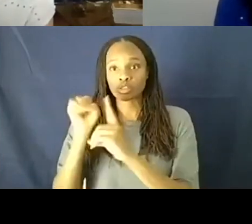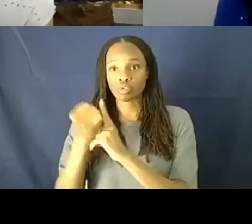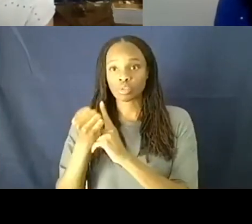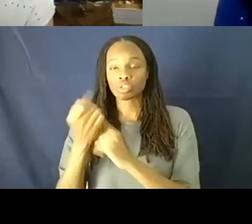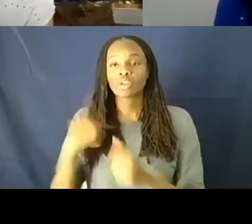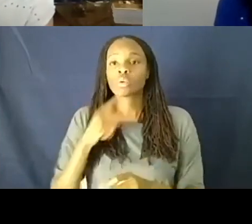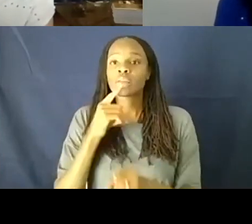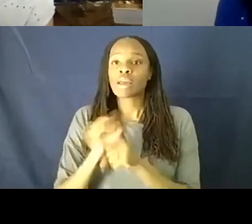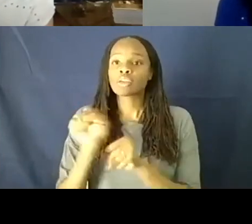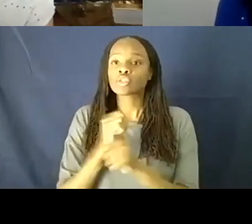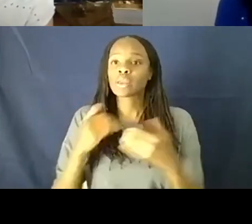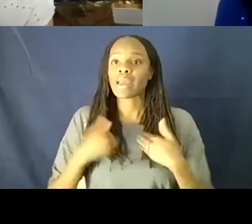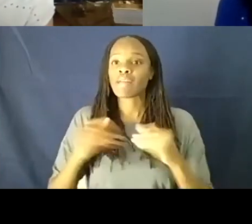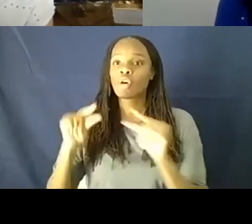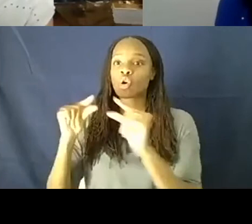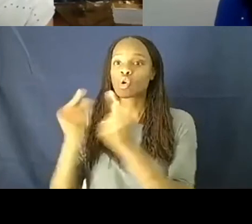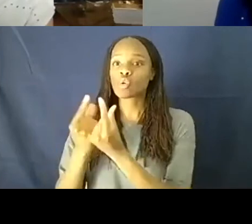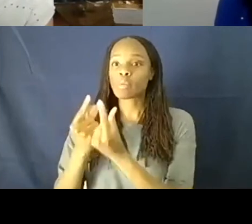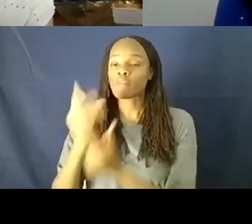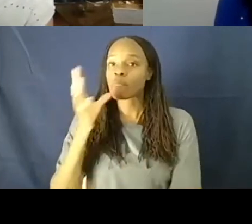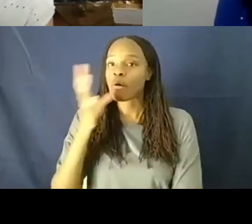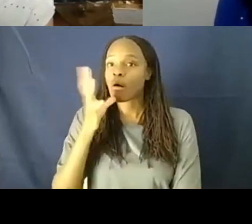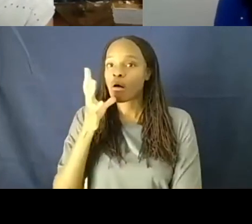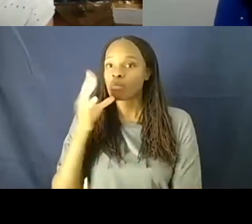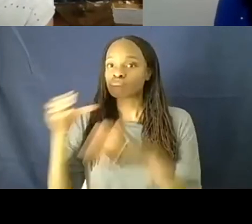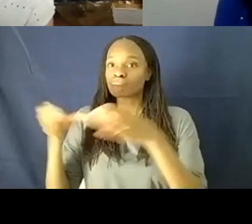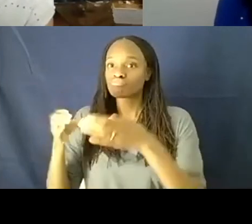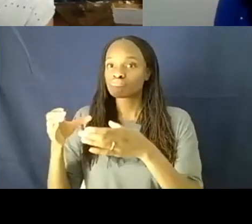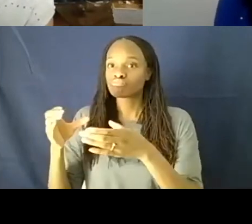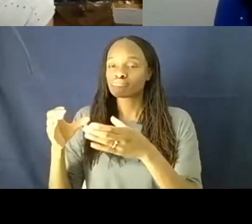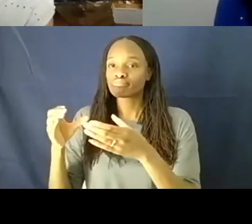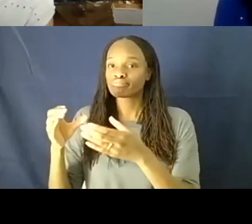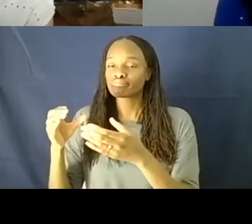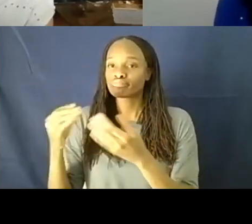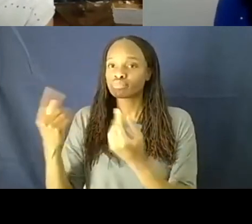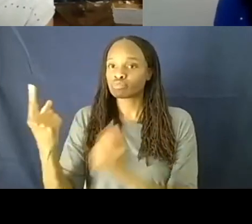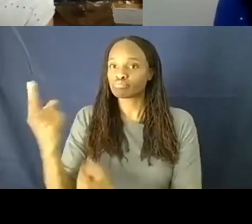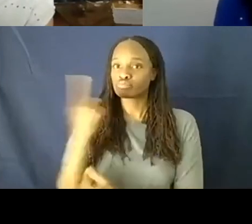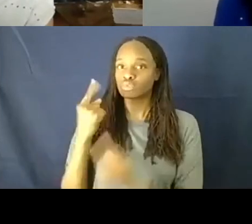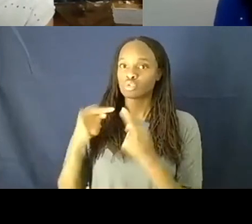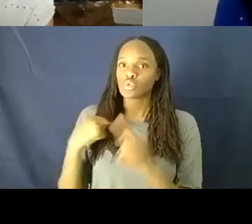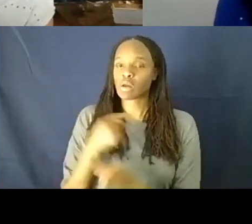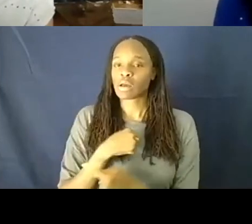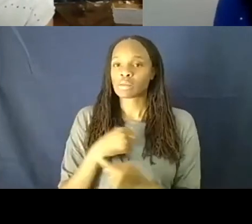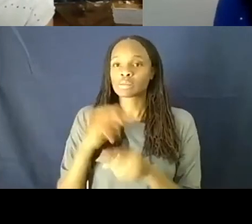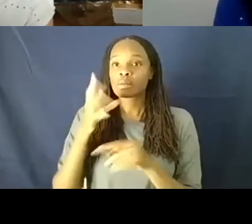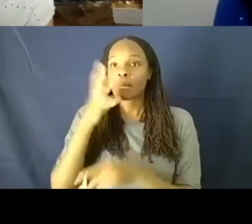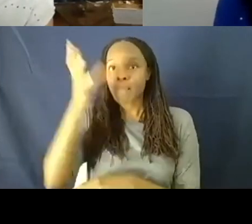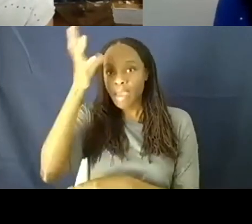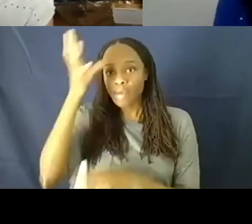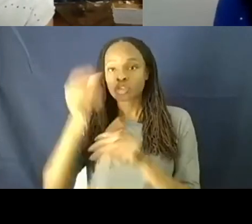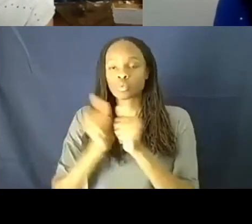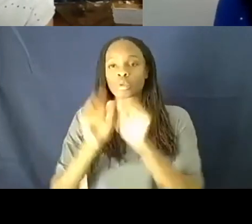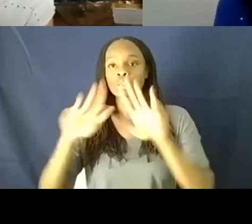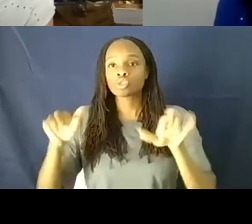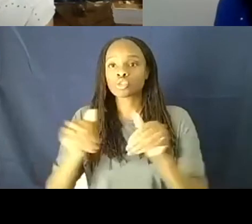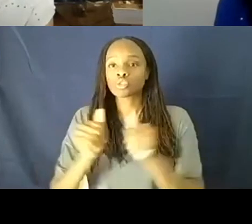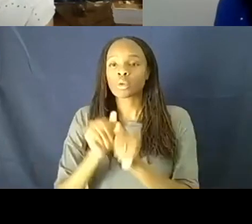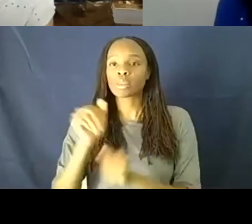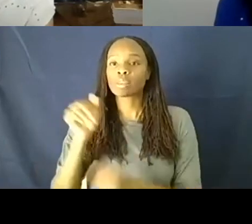group of mothers come to us. They were parents of children with disabilities who relied on the